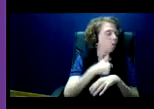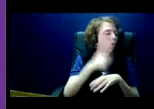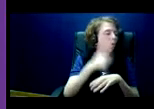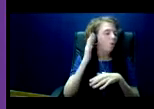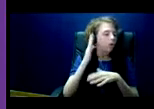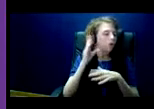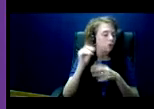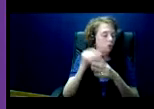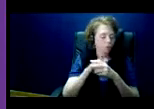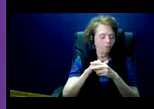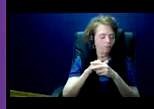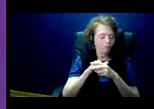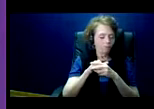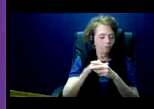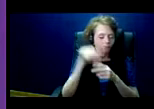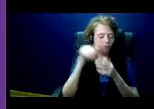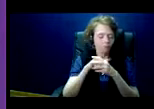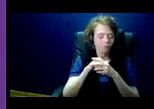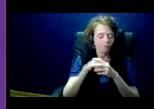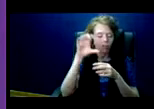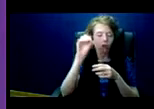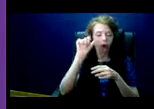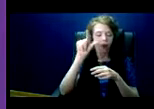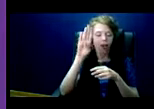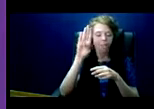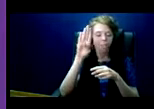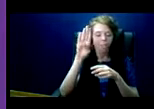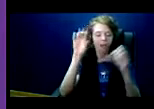introduction, collab, strategy, bank,